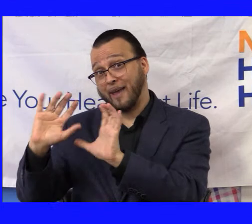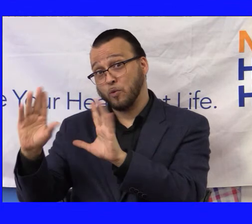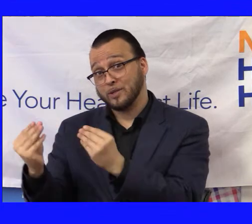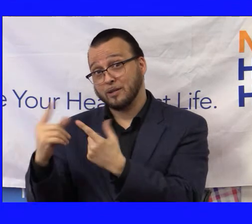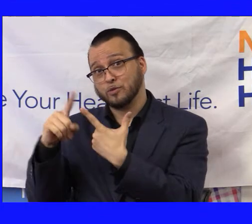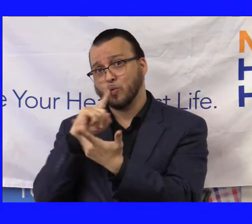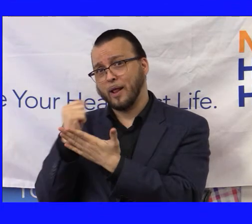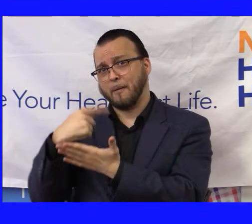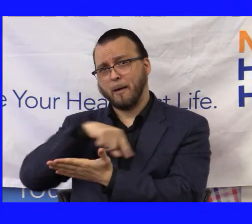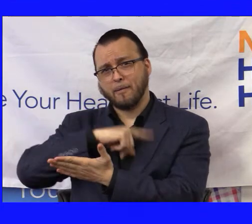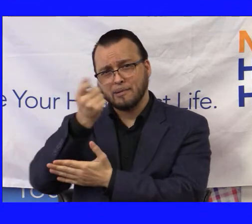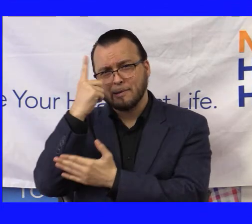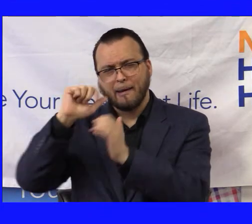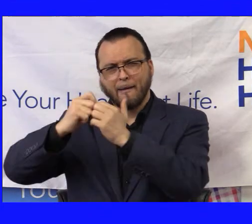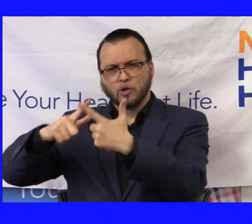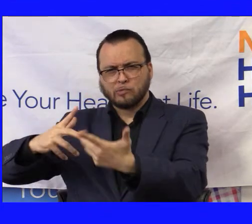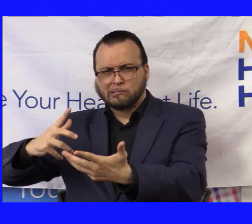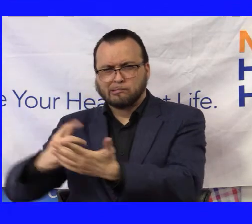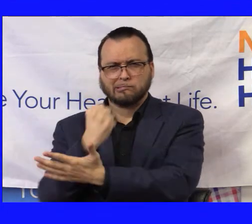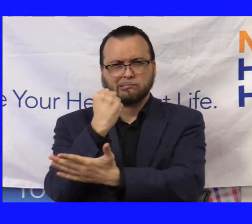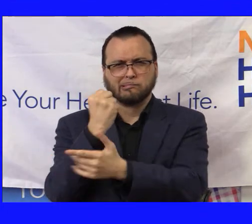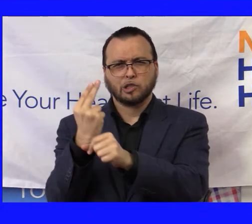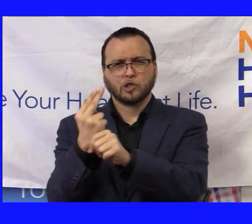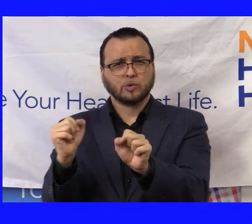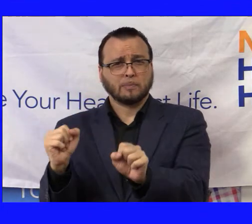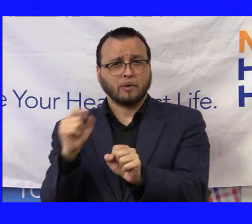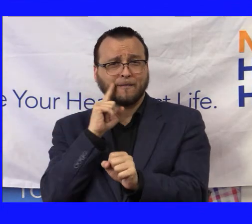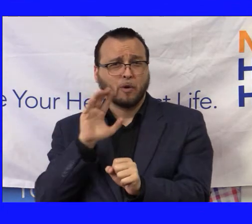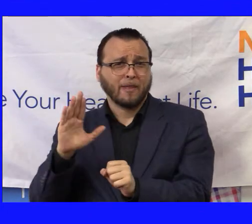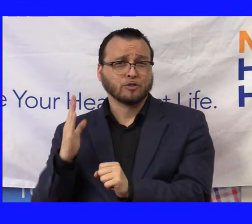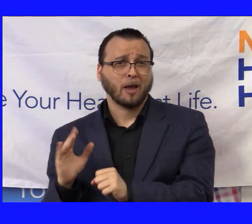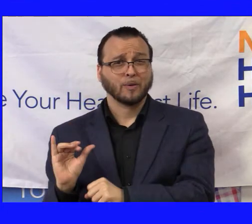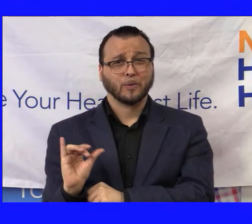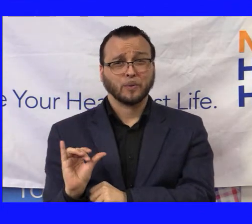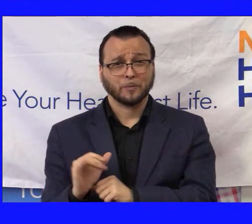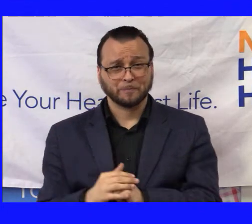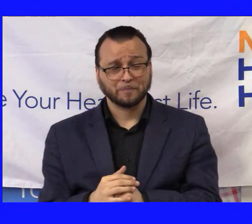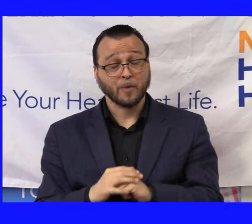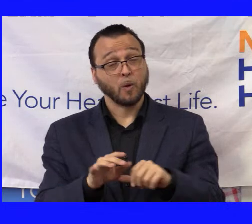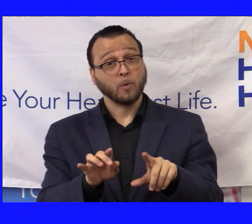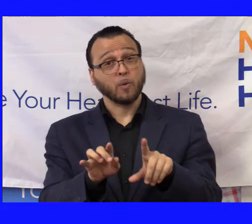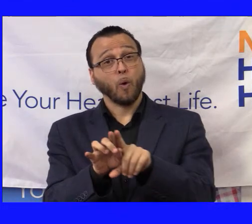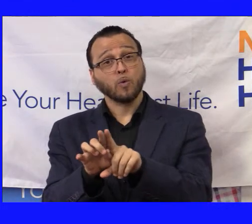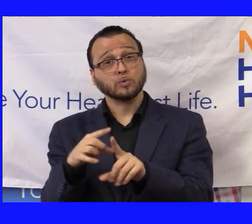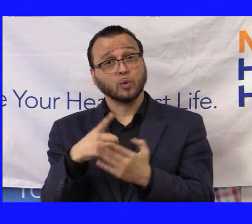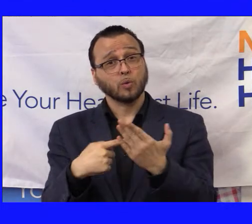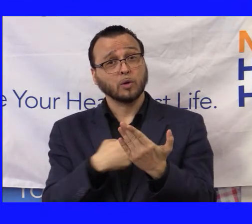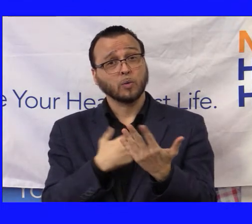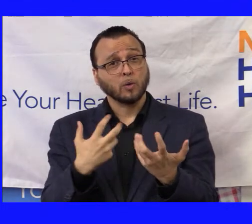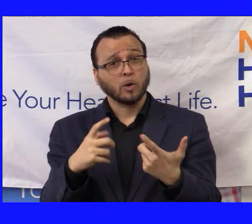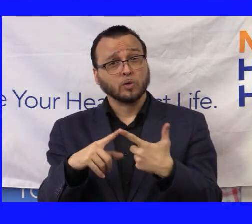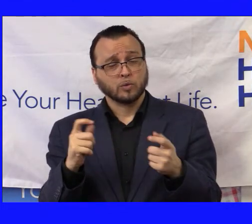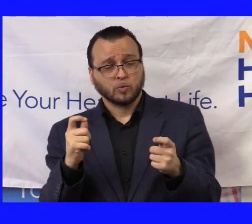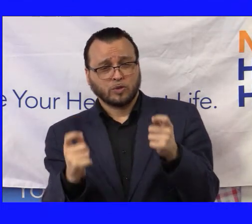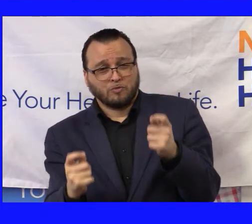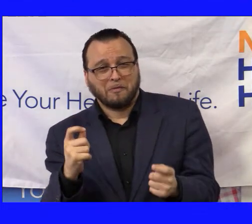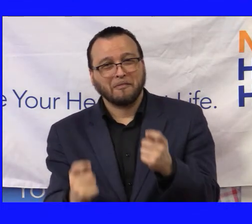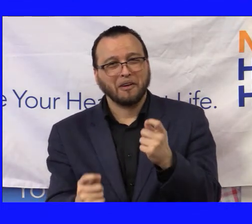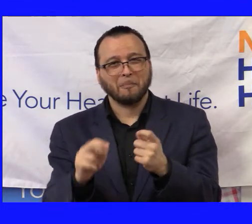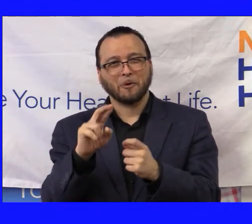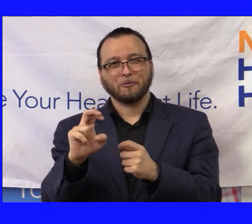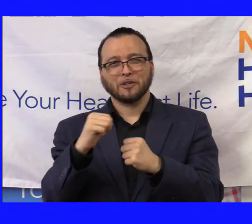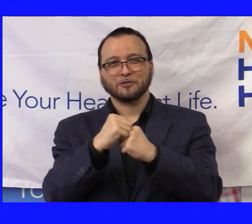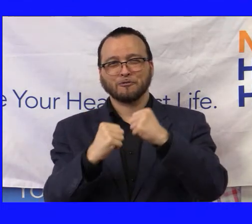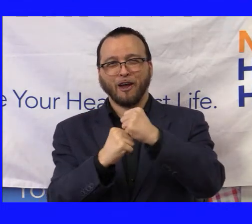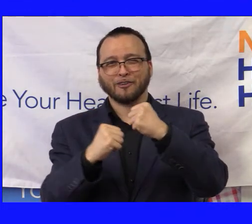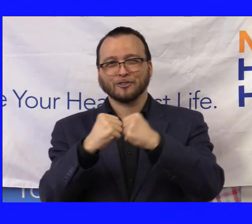to really help us understand how we can optimize usability on their end as well. In addition to that, what we wanted to do is revamp and restructure